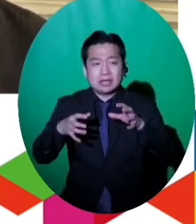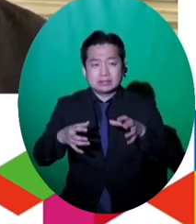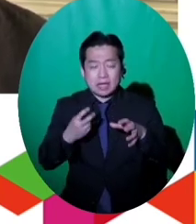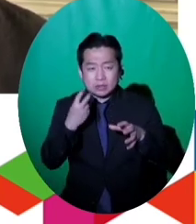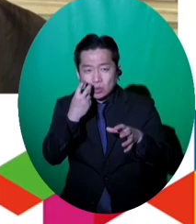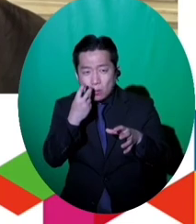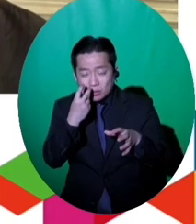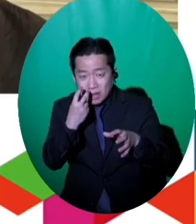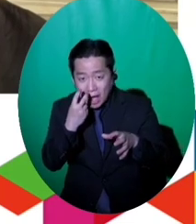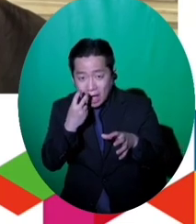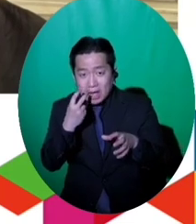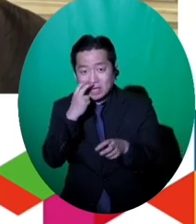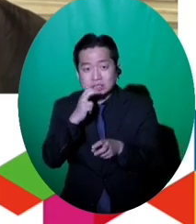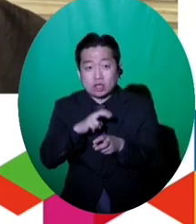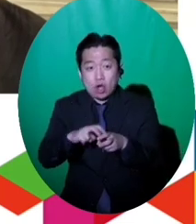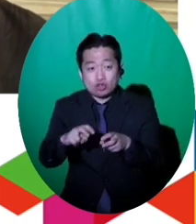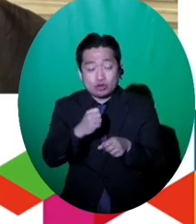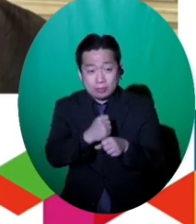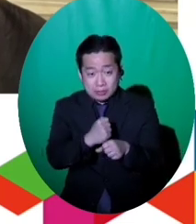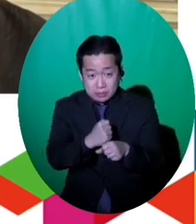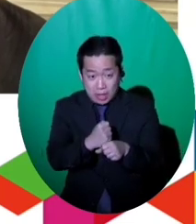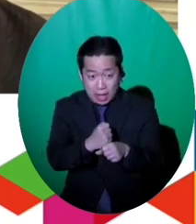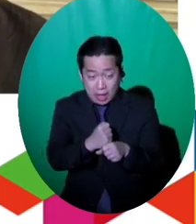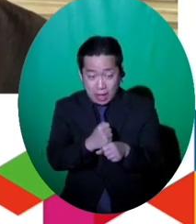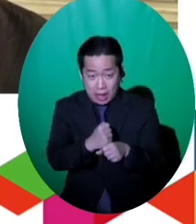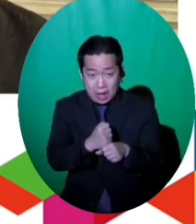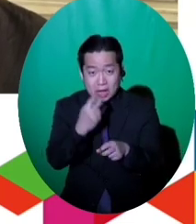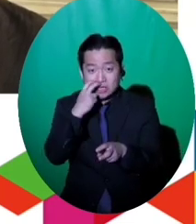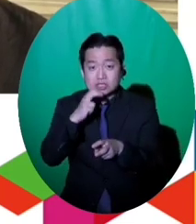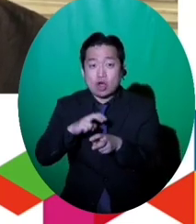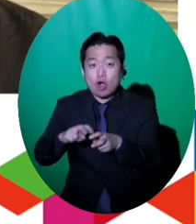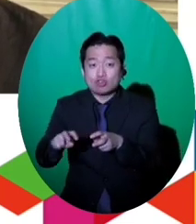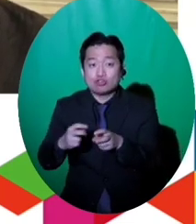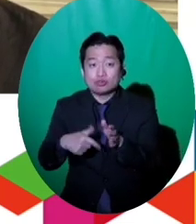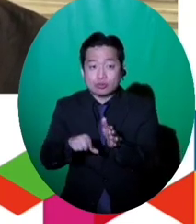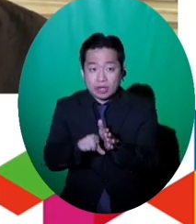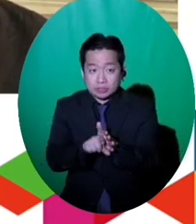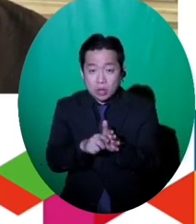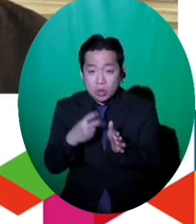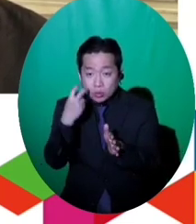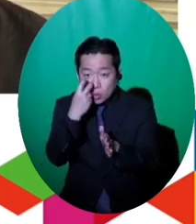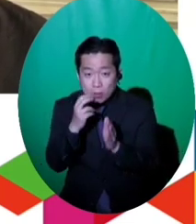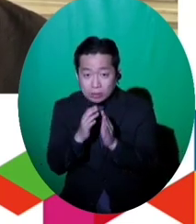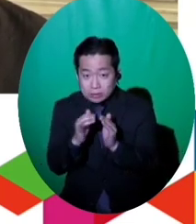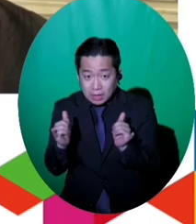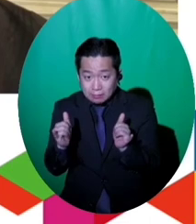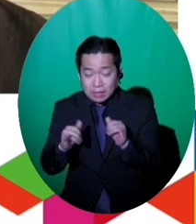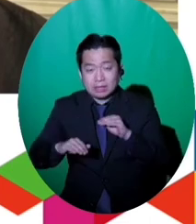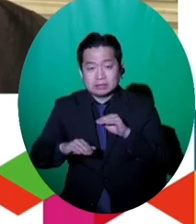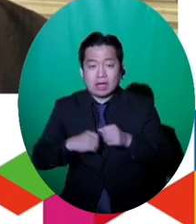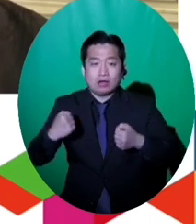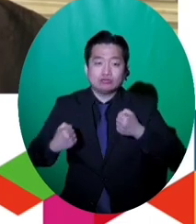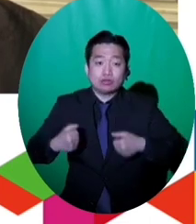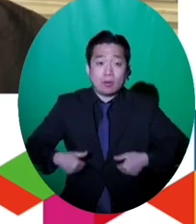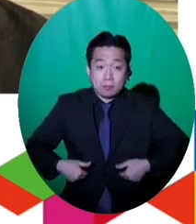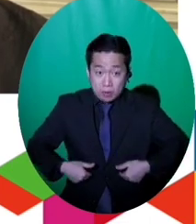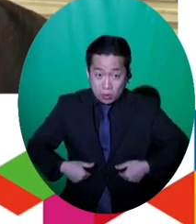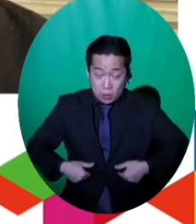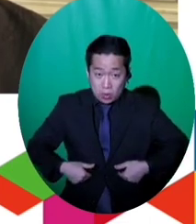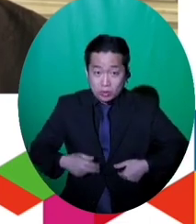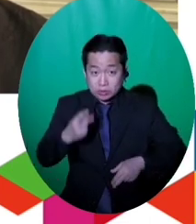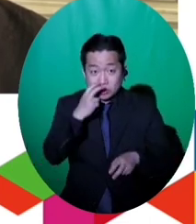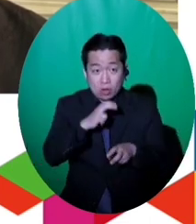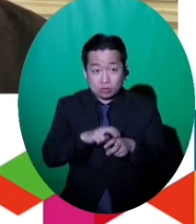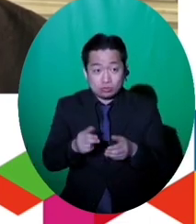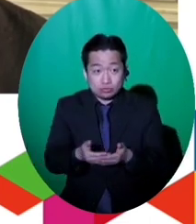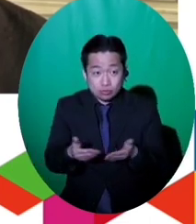to drive their cars, right? And you don't want people to be able to say that. So care by itself is a concept. It's not a